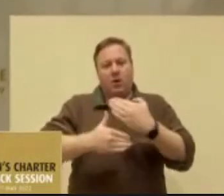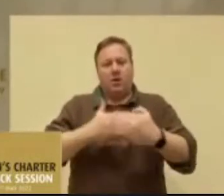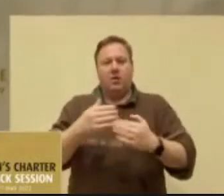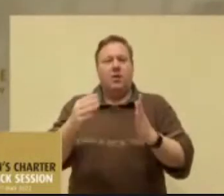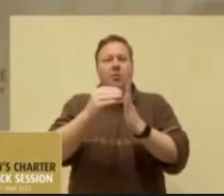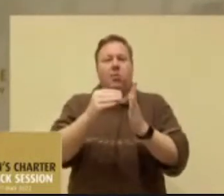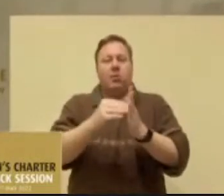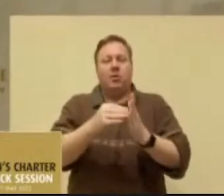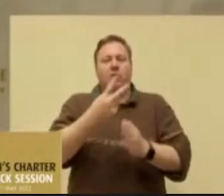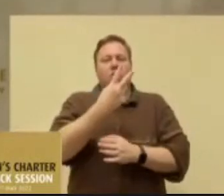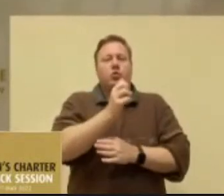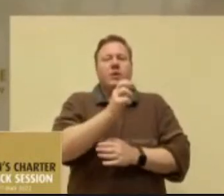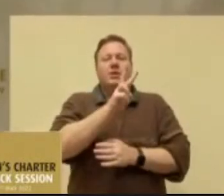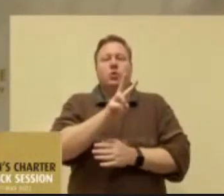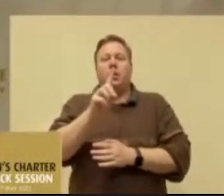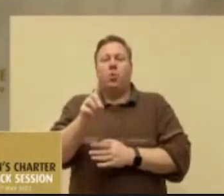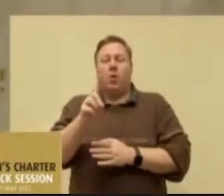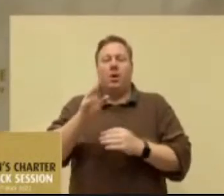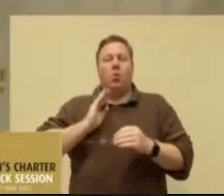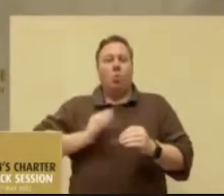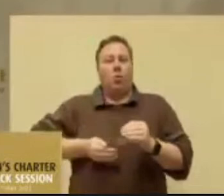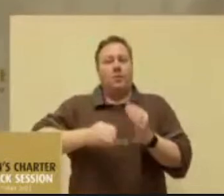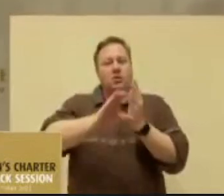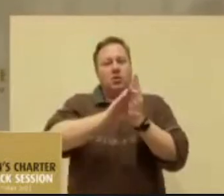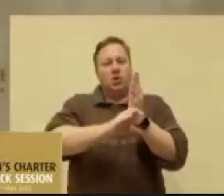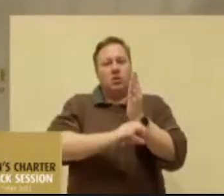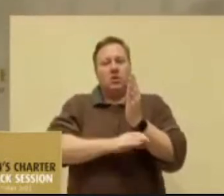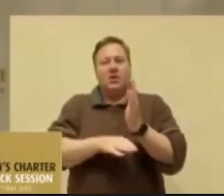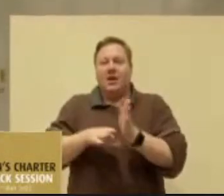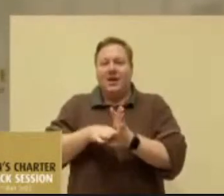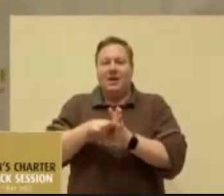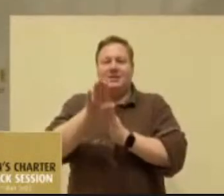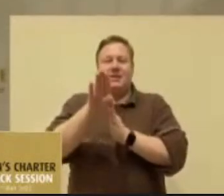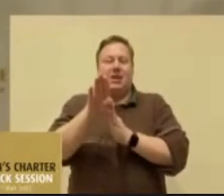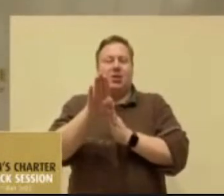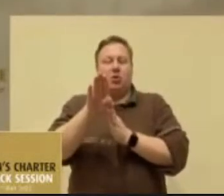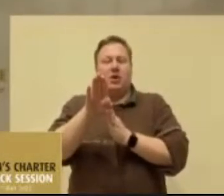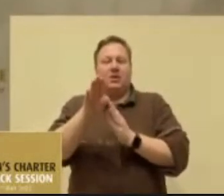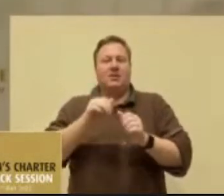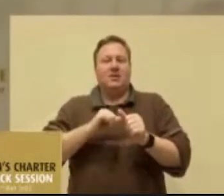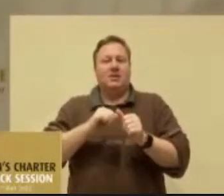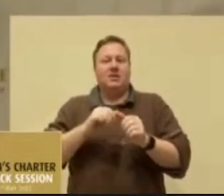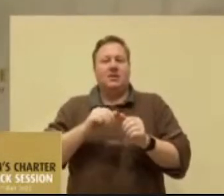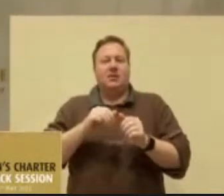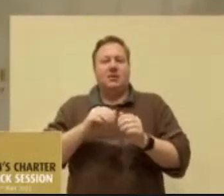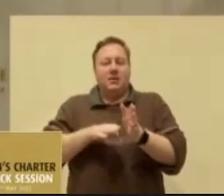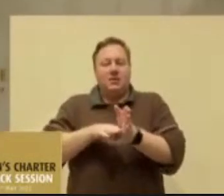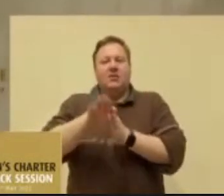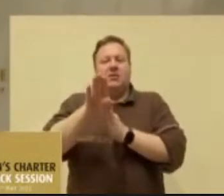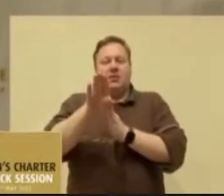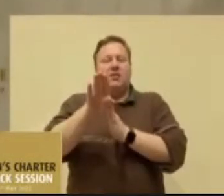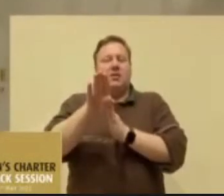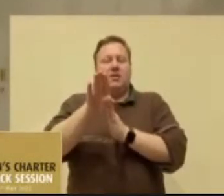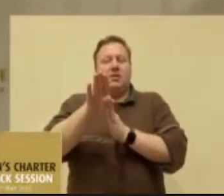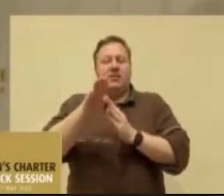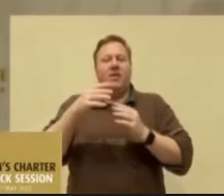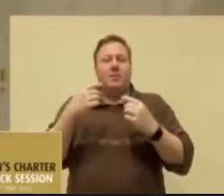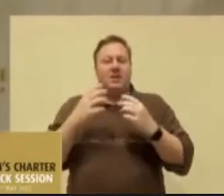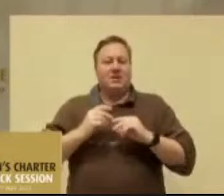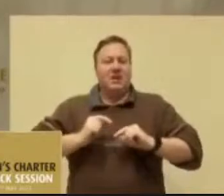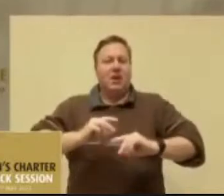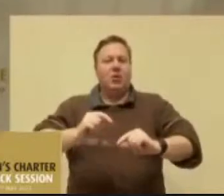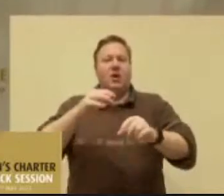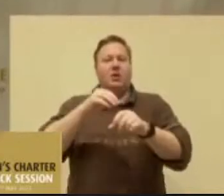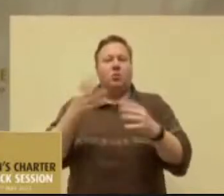2021 women's charter for accelerated development of the northwest province on progress made in implementing